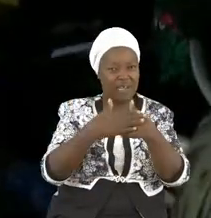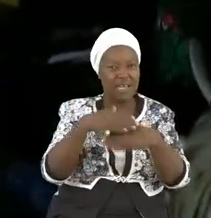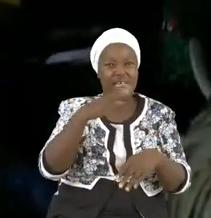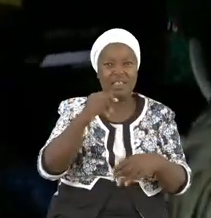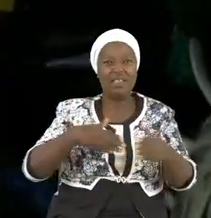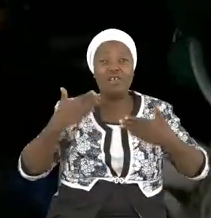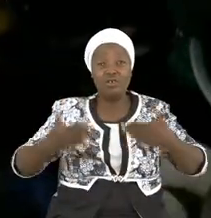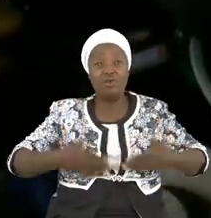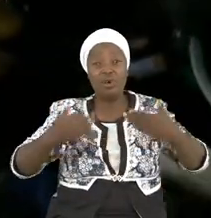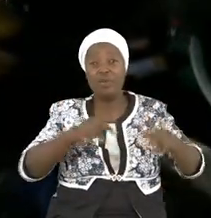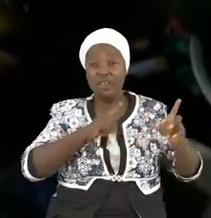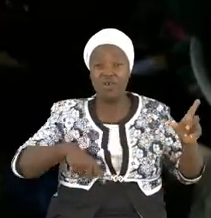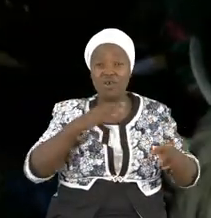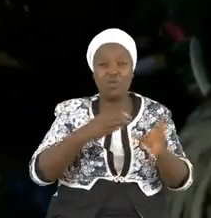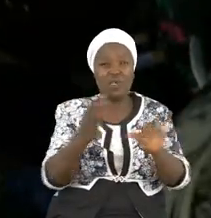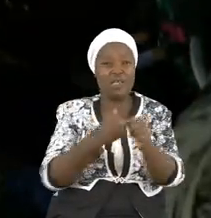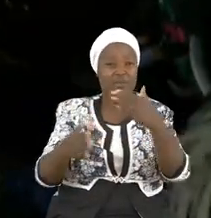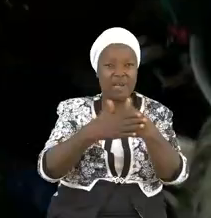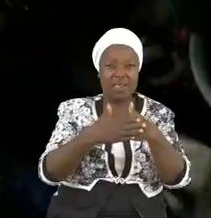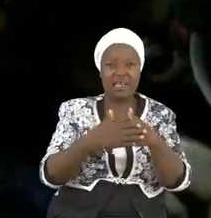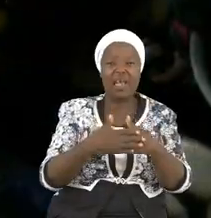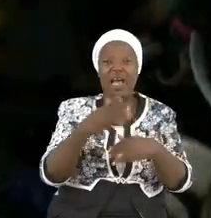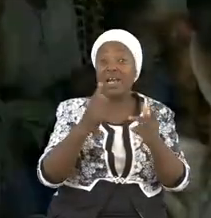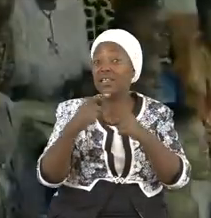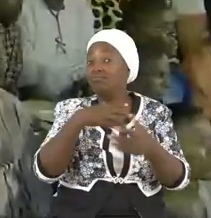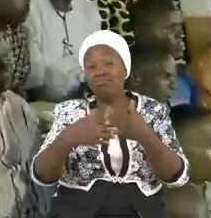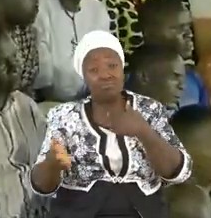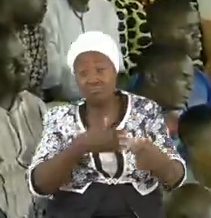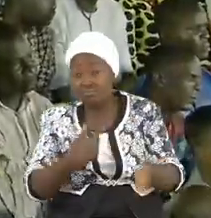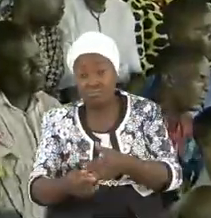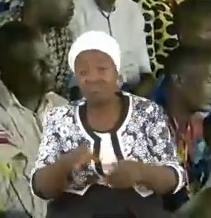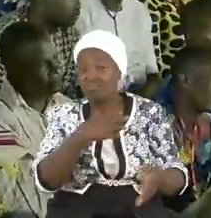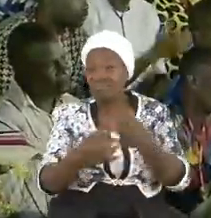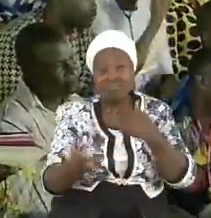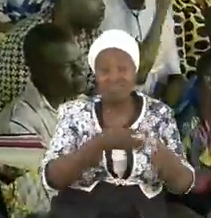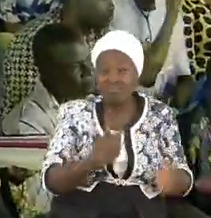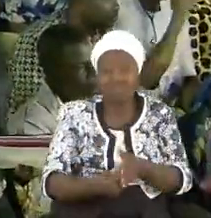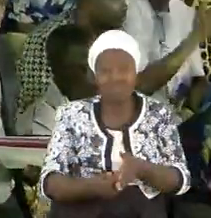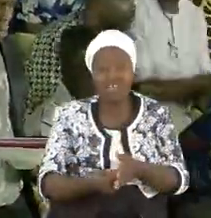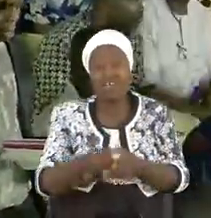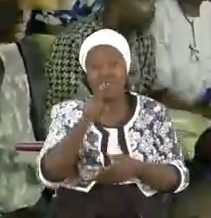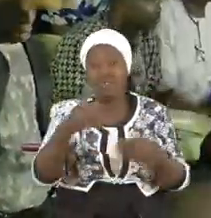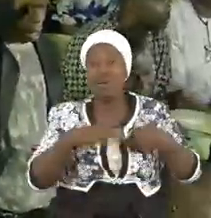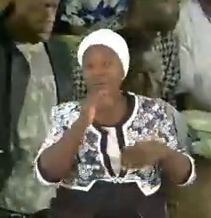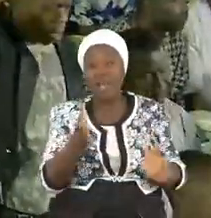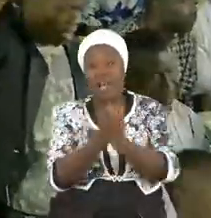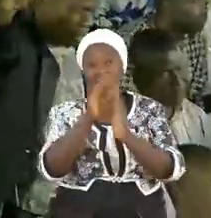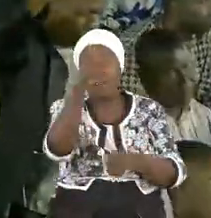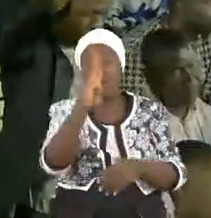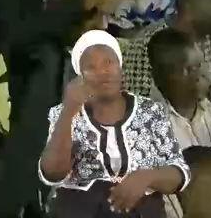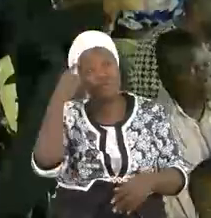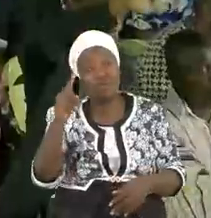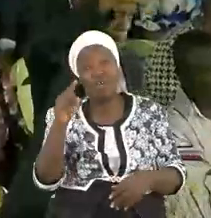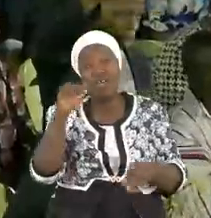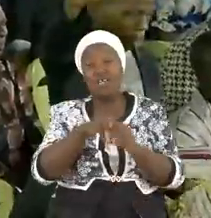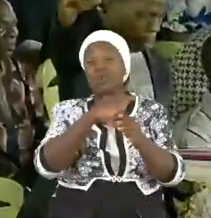Lord, you will recover. And whatever you have been asking God for, in all those night